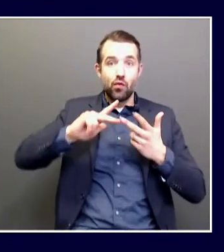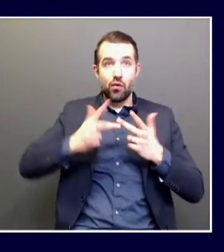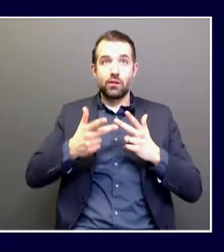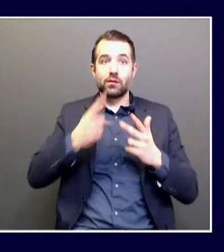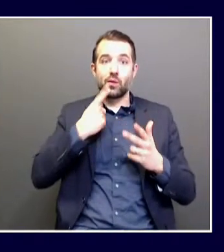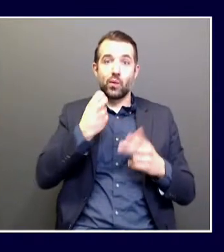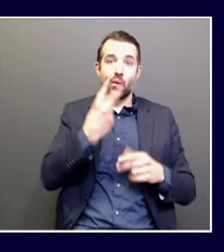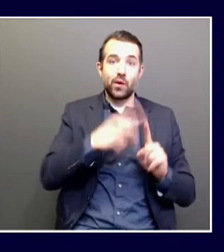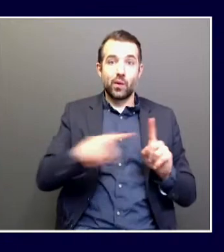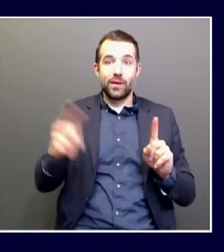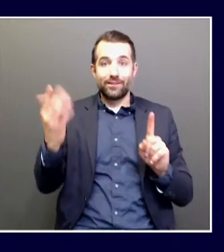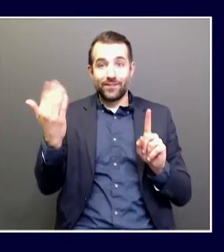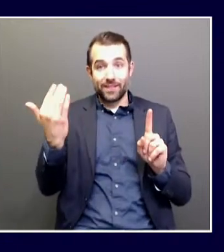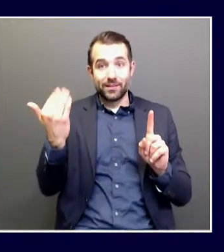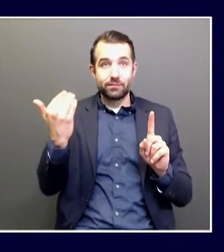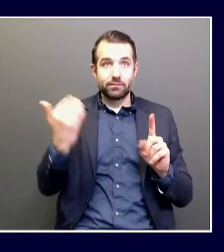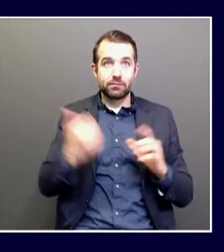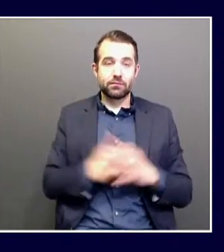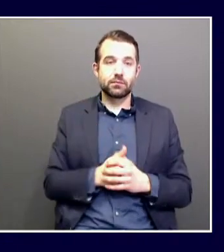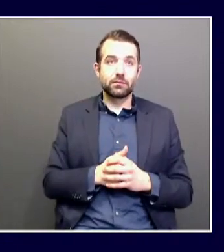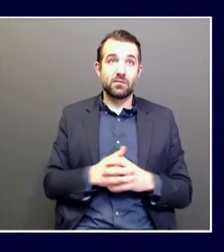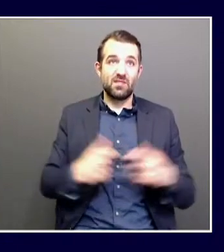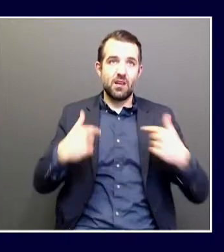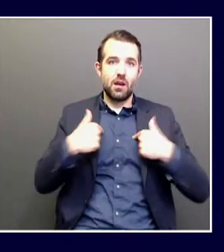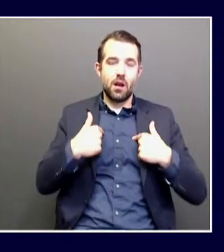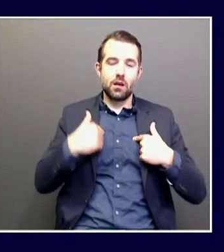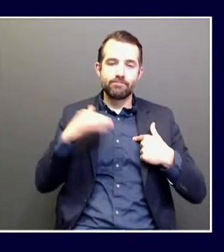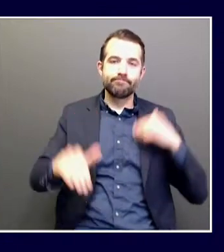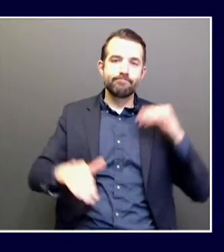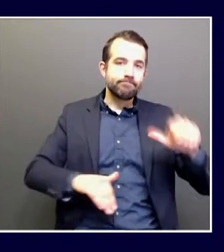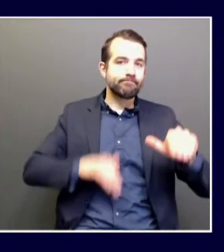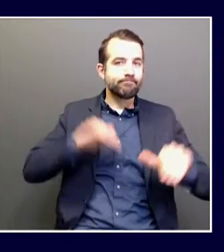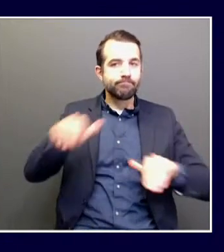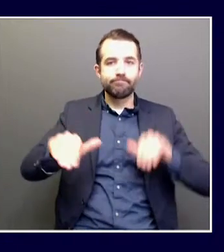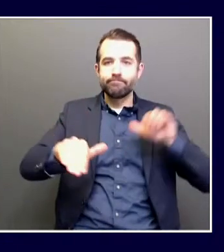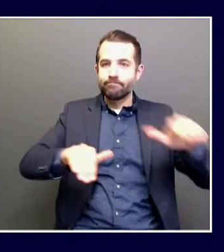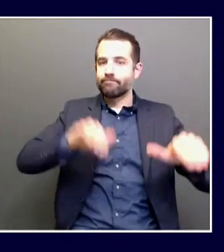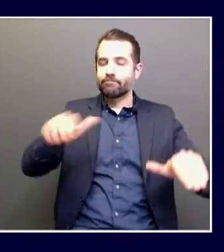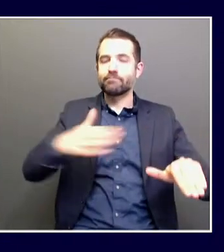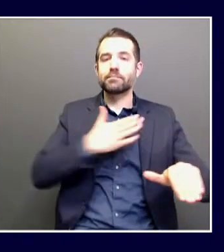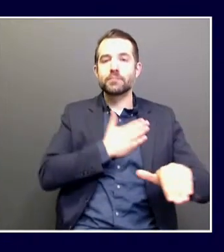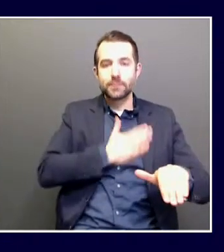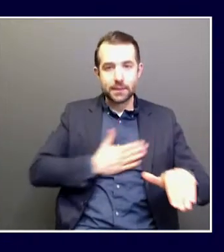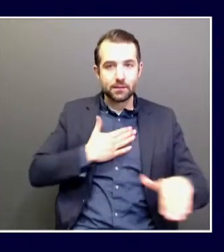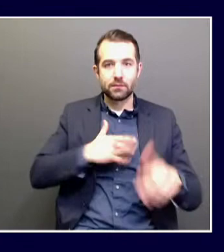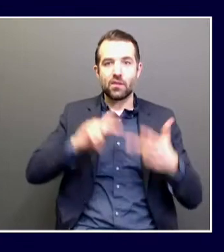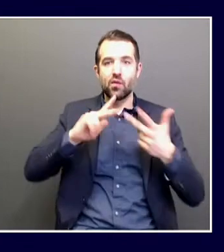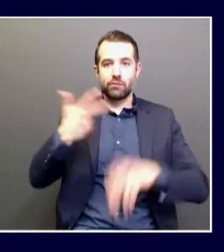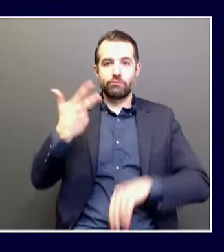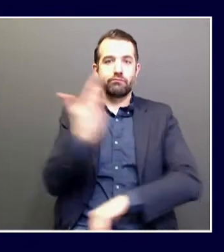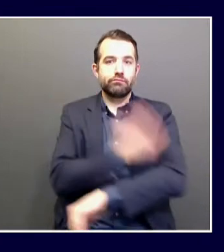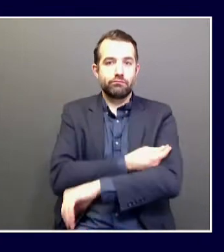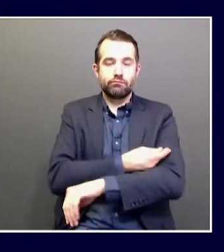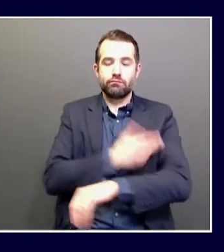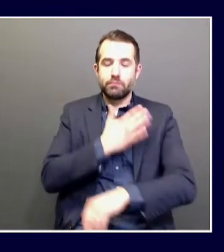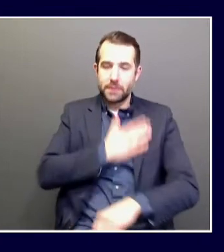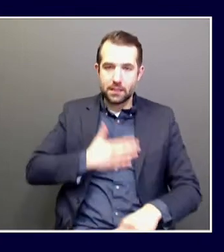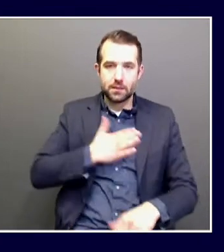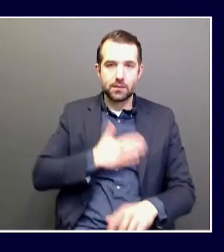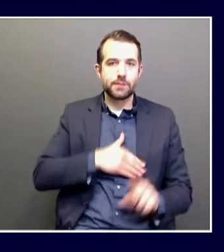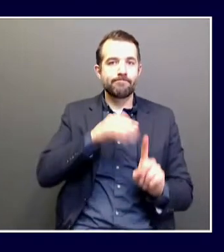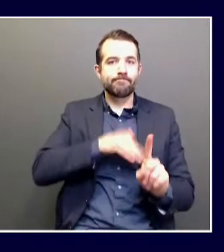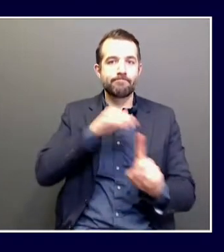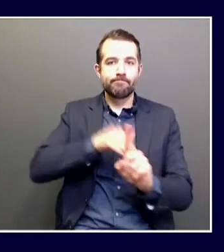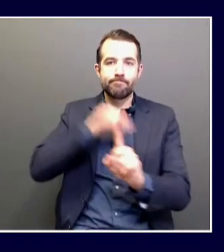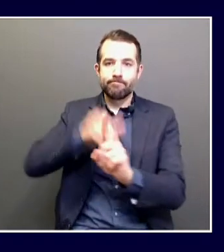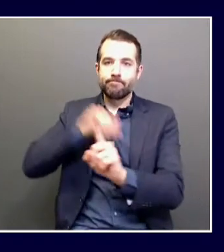I'm hoping, and I've nudged providers to start offering boosters in this category, but ultimately they will get there when